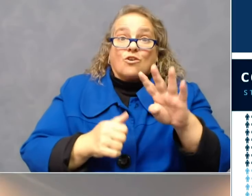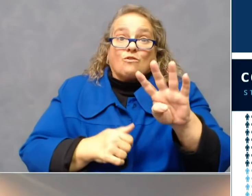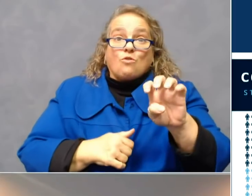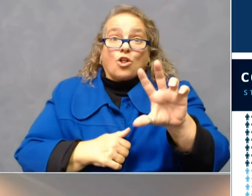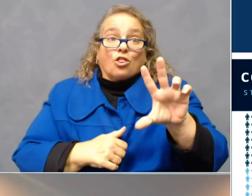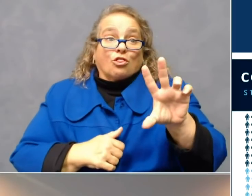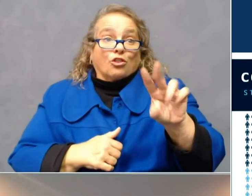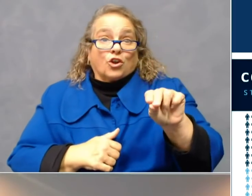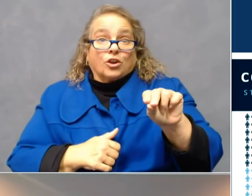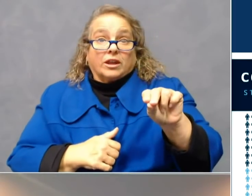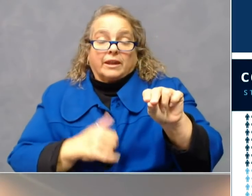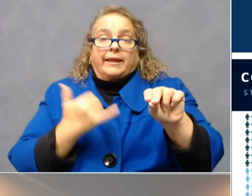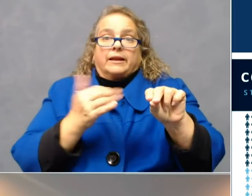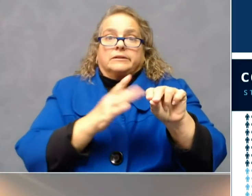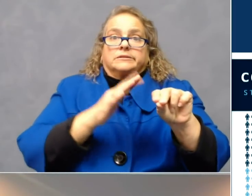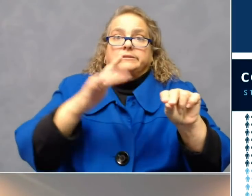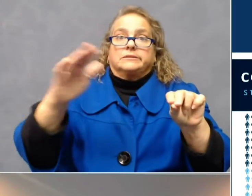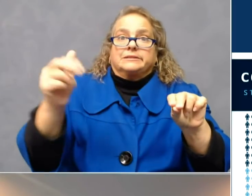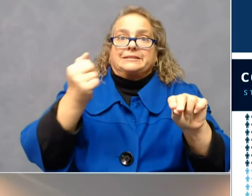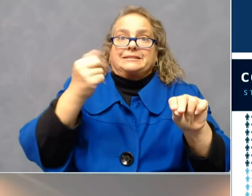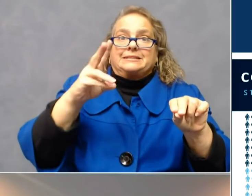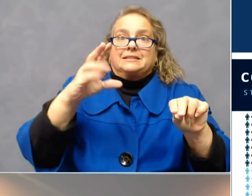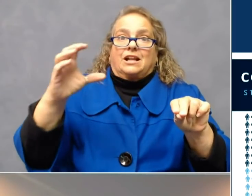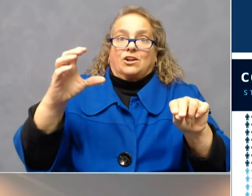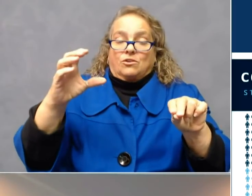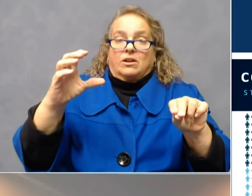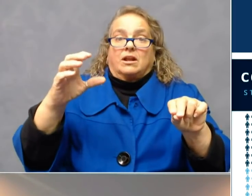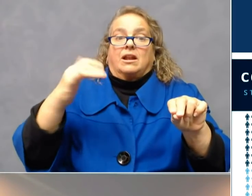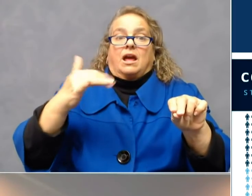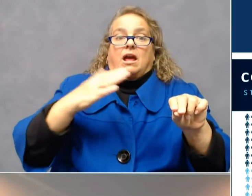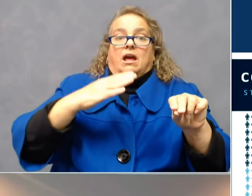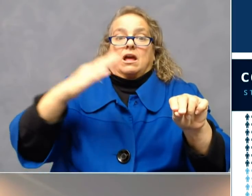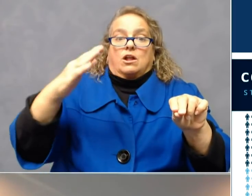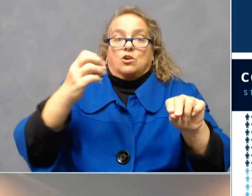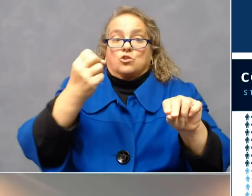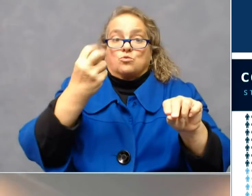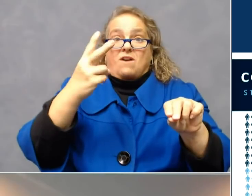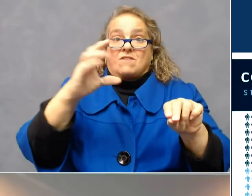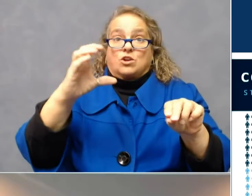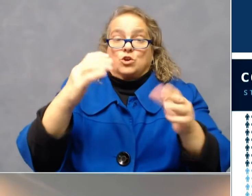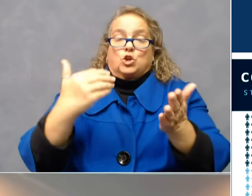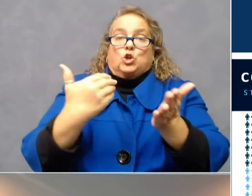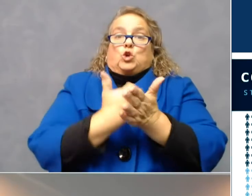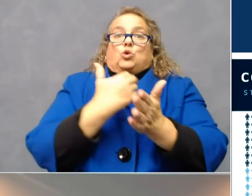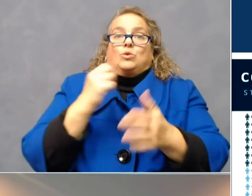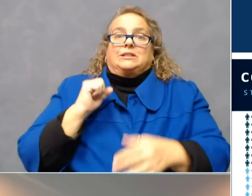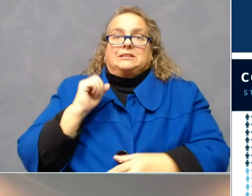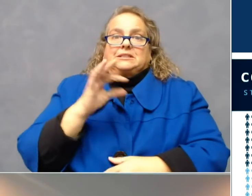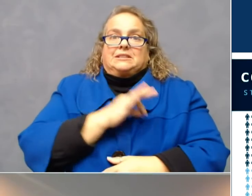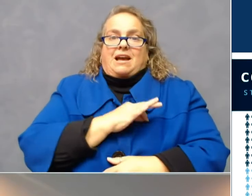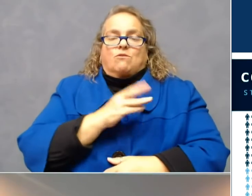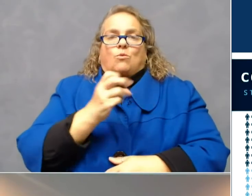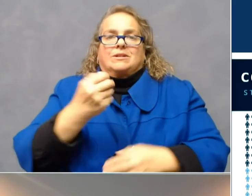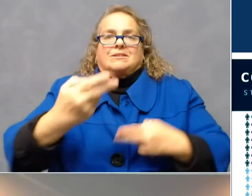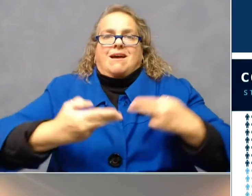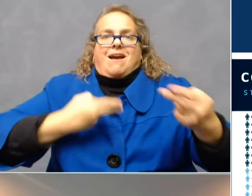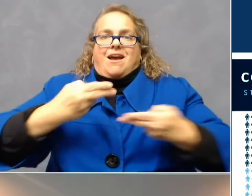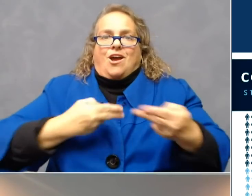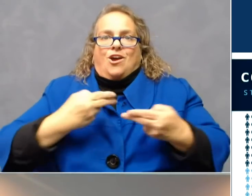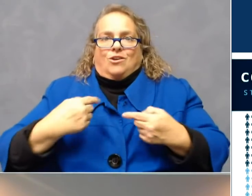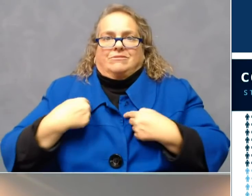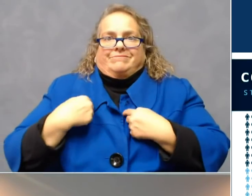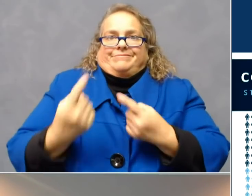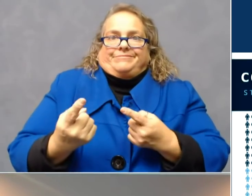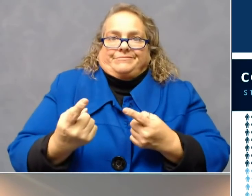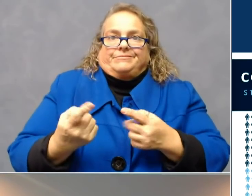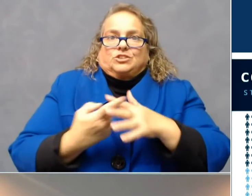so approaching 1,200 new staff have been hired over the course of this program. The other thing